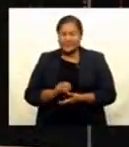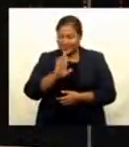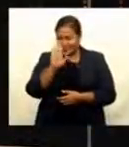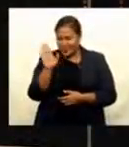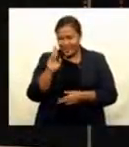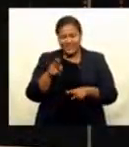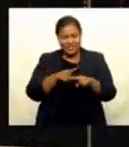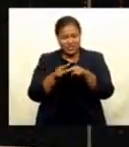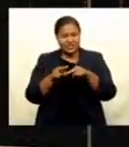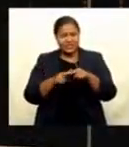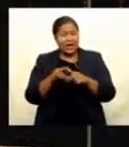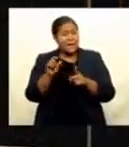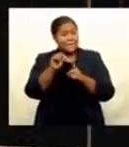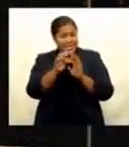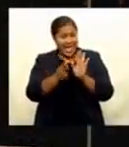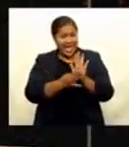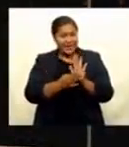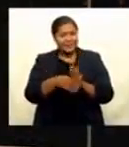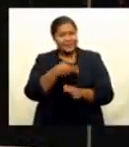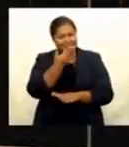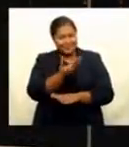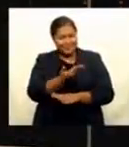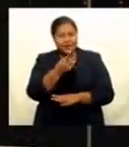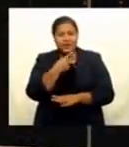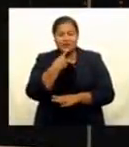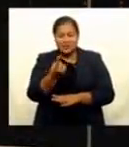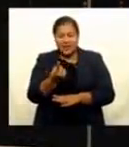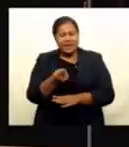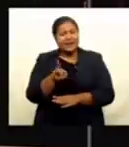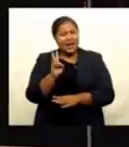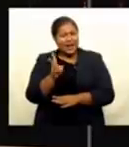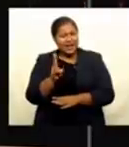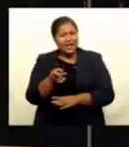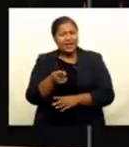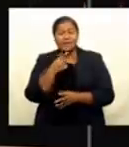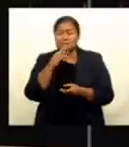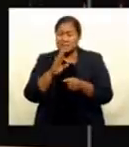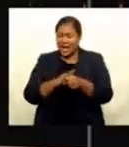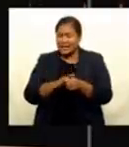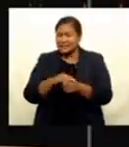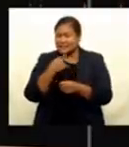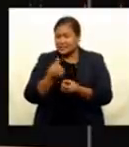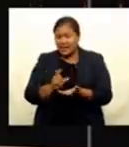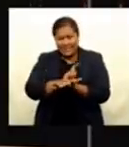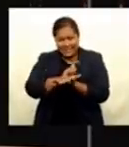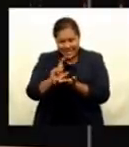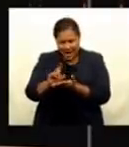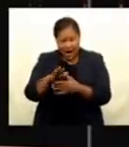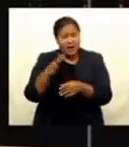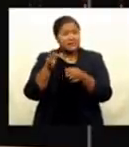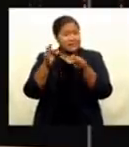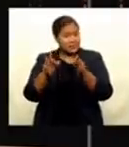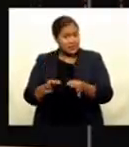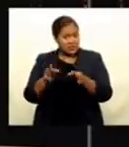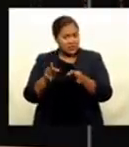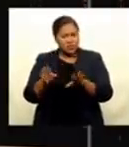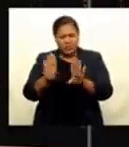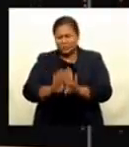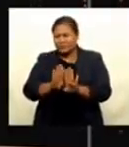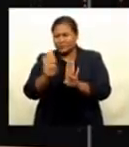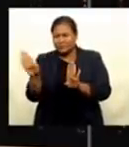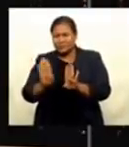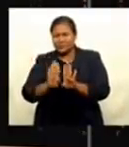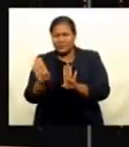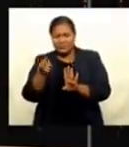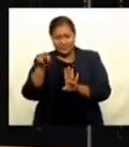Bulawanaka, Fiji. Prime Minister Voreqe Bainimarama has once again made himself clear that the decision to relax various restrictions around